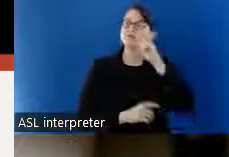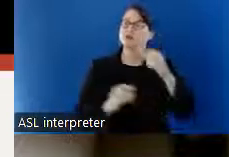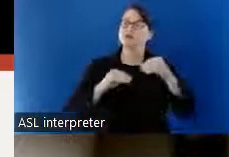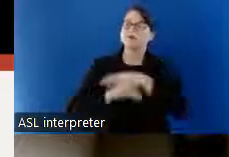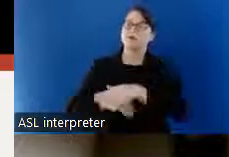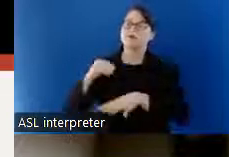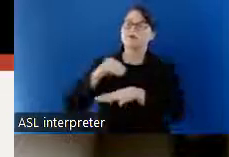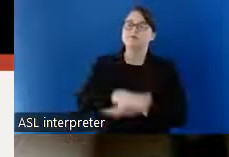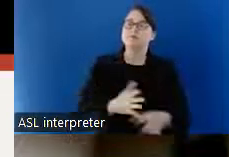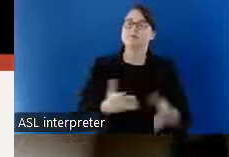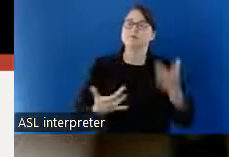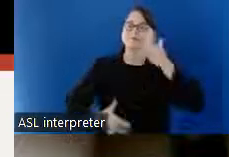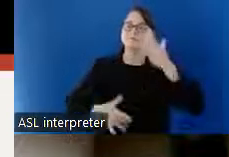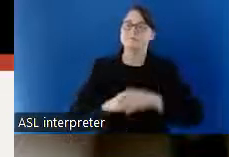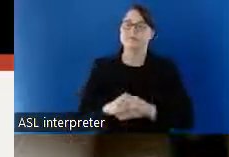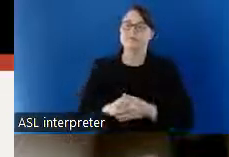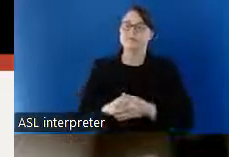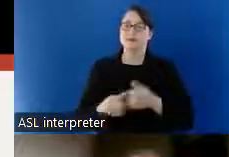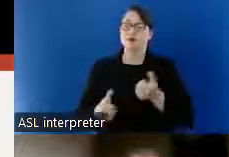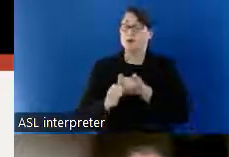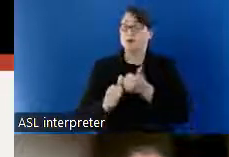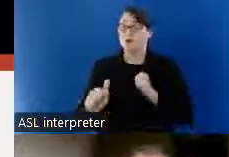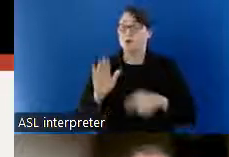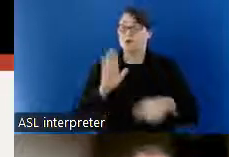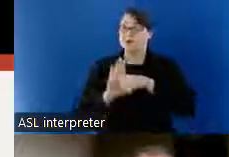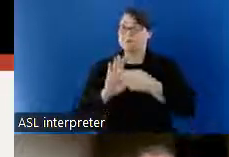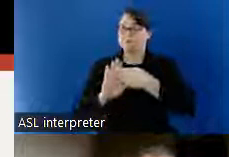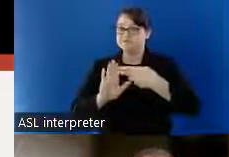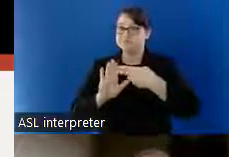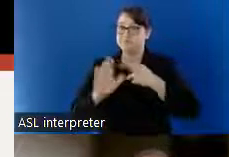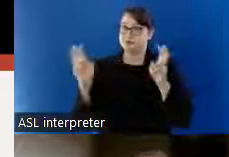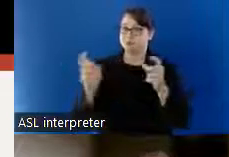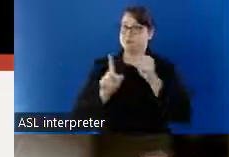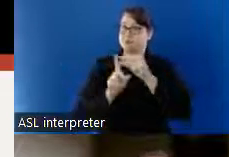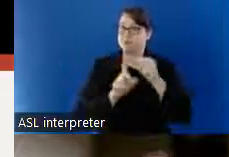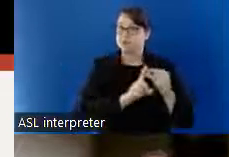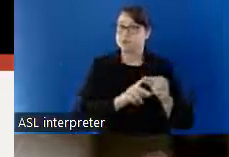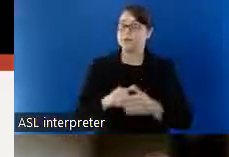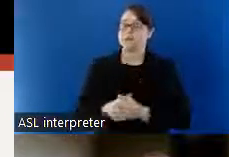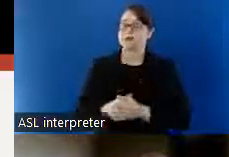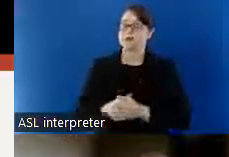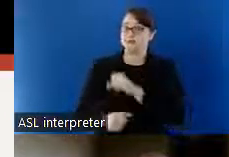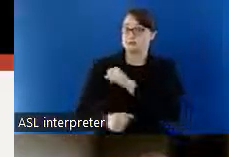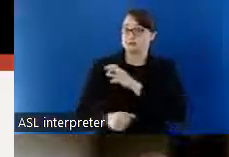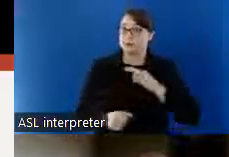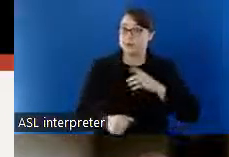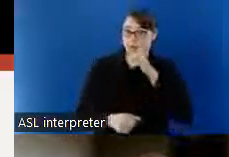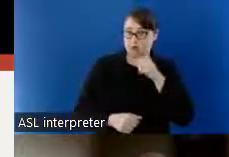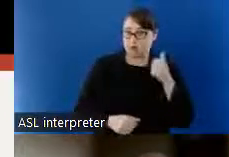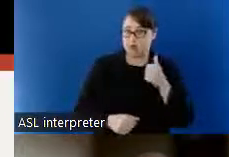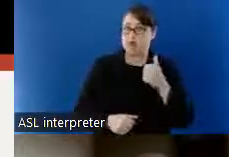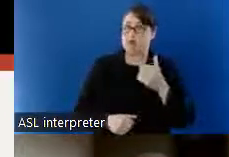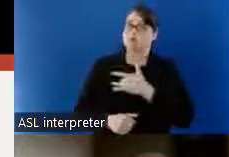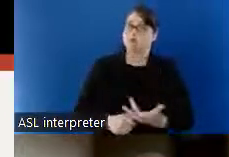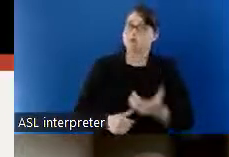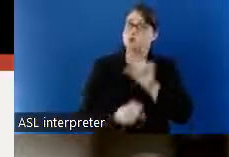terms. A number of CDC staff who typically work with affected populations, including gay, bisexual, and other men who have sex